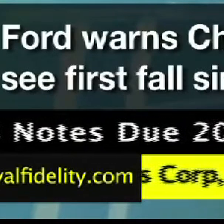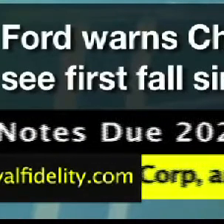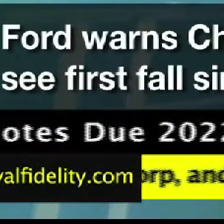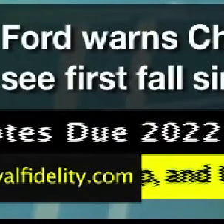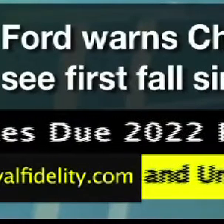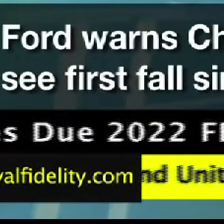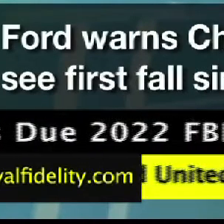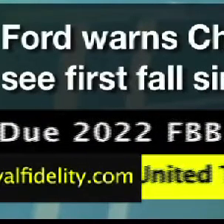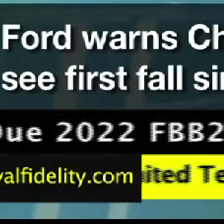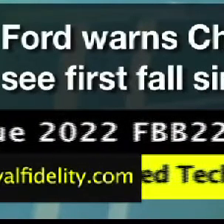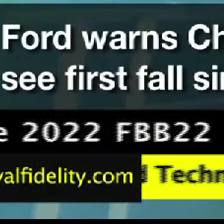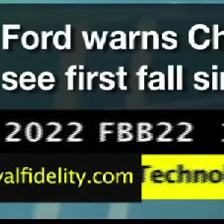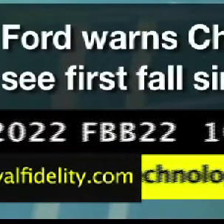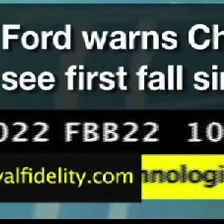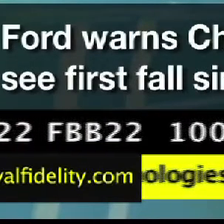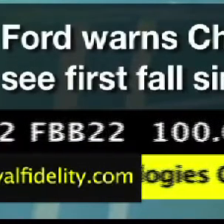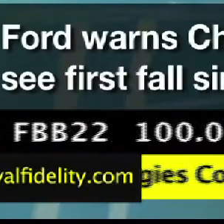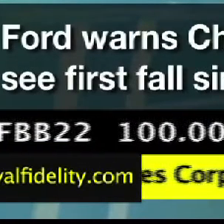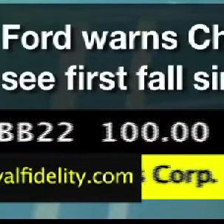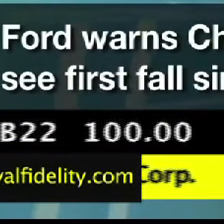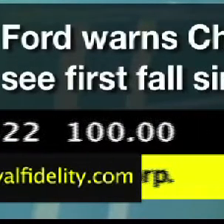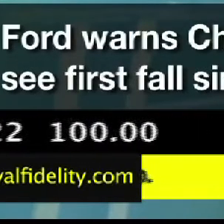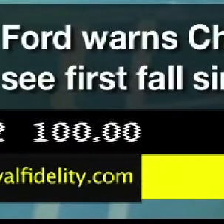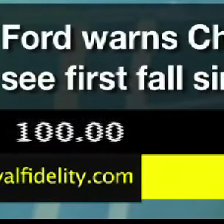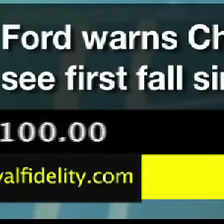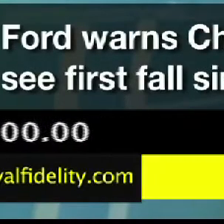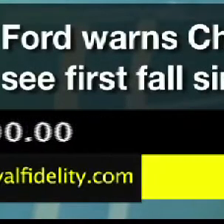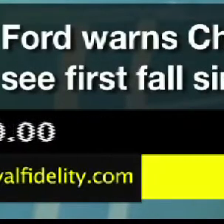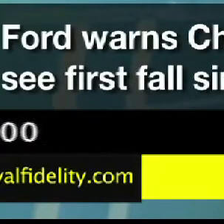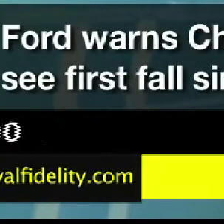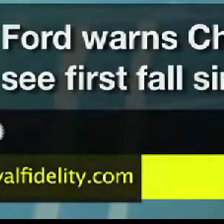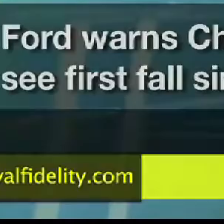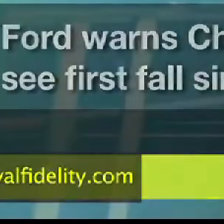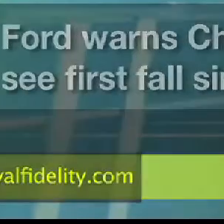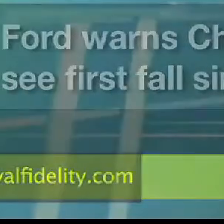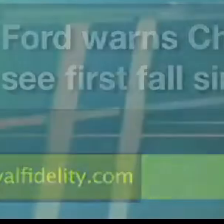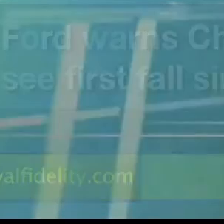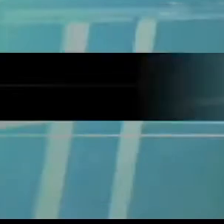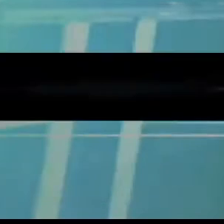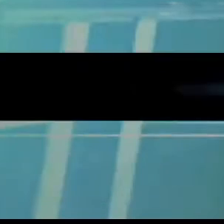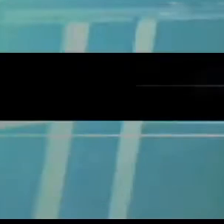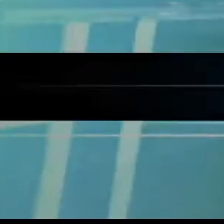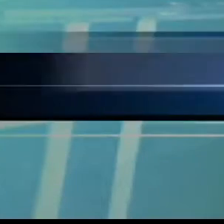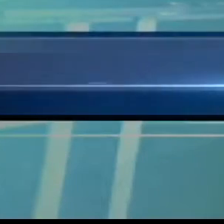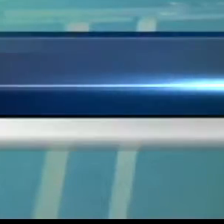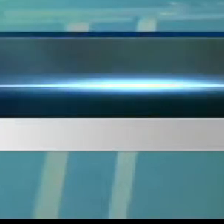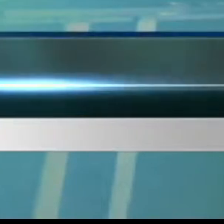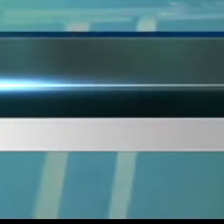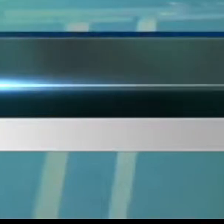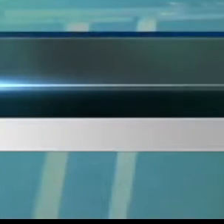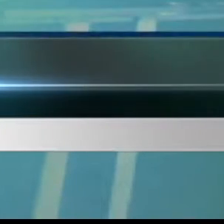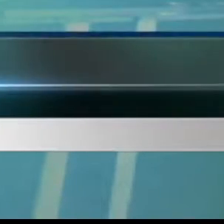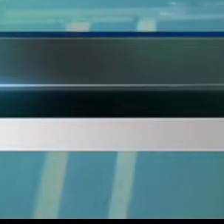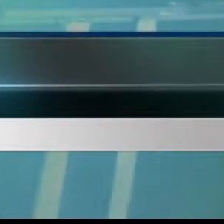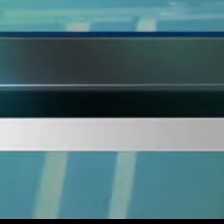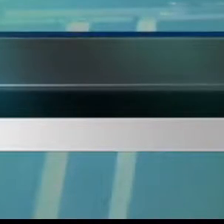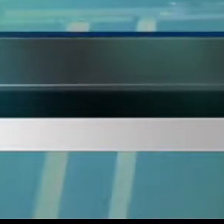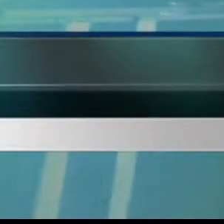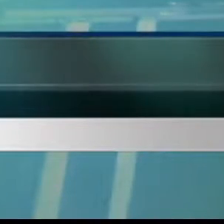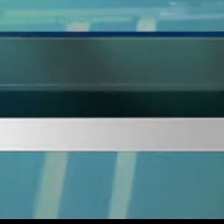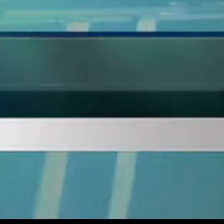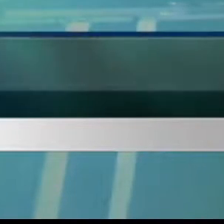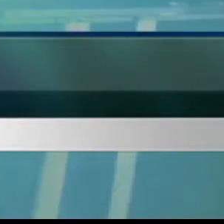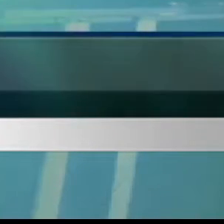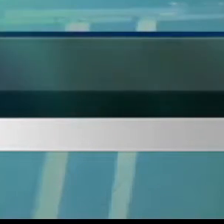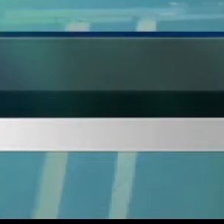million last year. If sales do fall, it would be the first time since 1990 that there has been a drop. This has been your